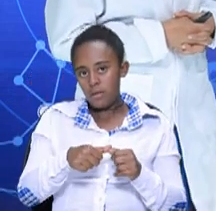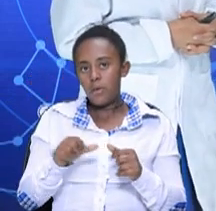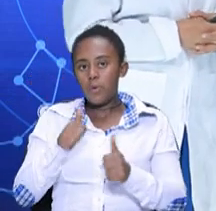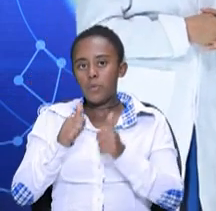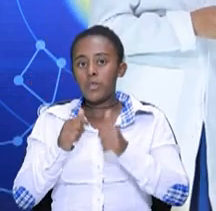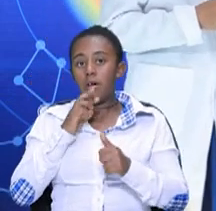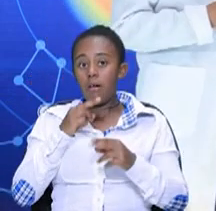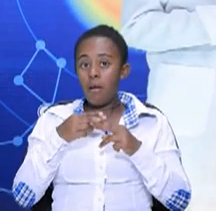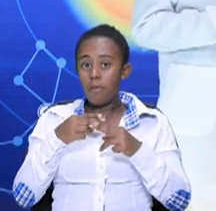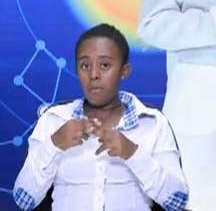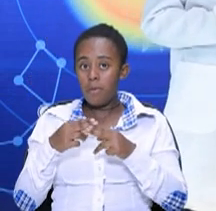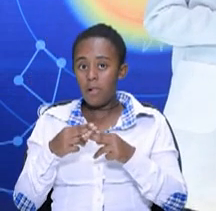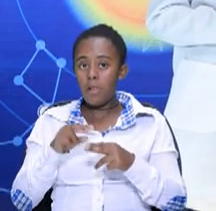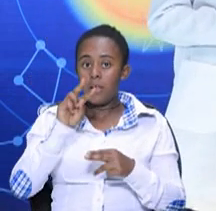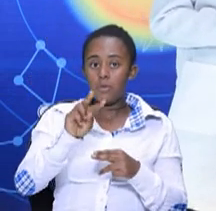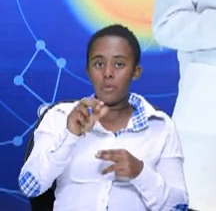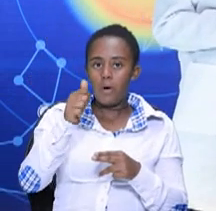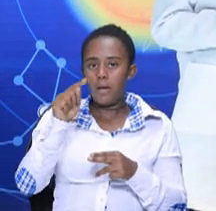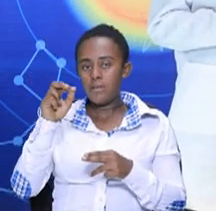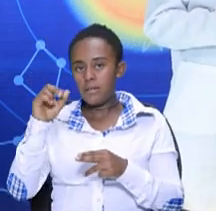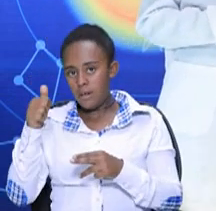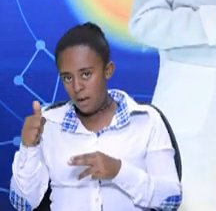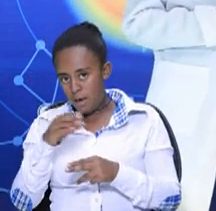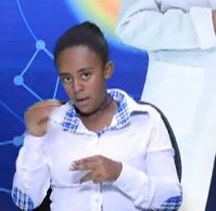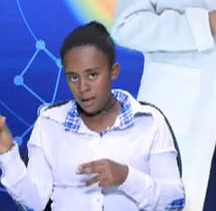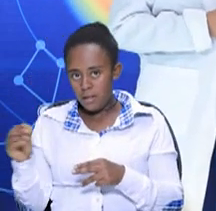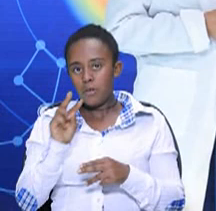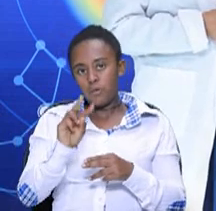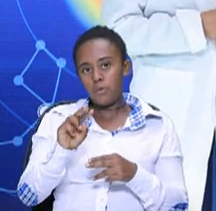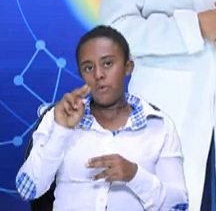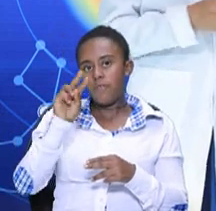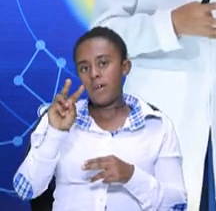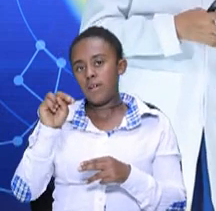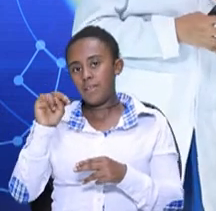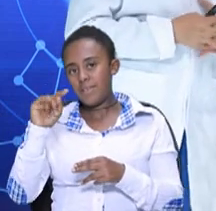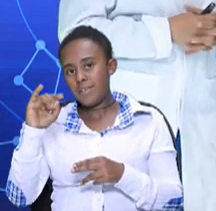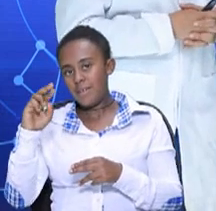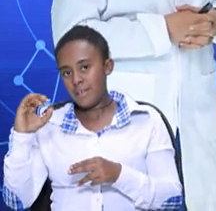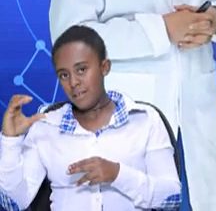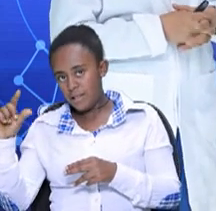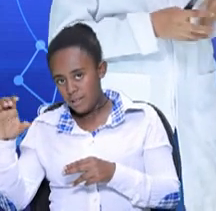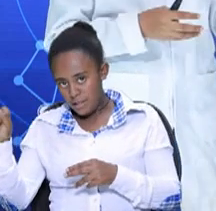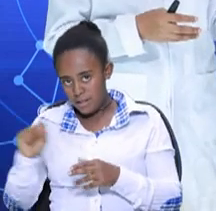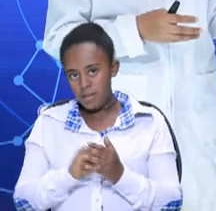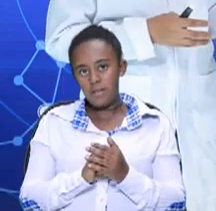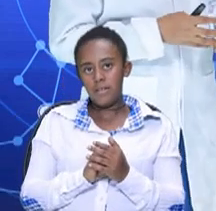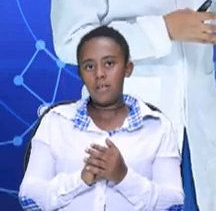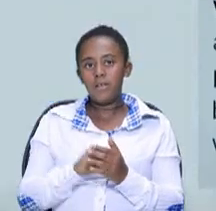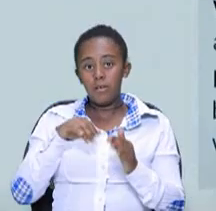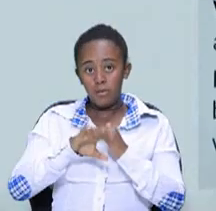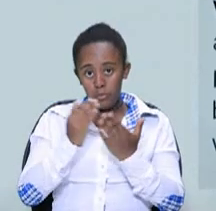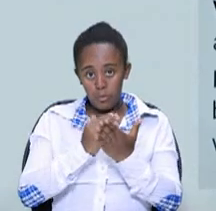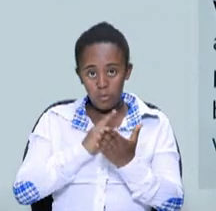which are namely 2 atria and 2 ventricles. If you remember in your